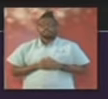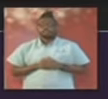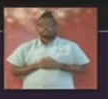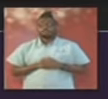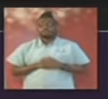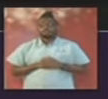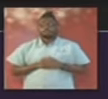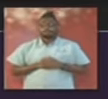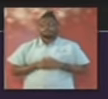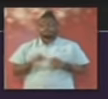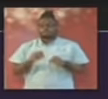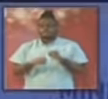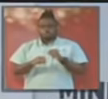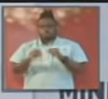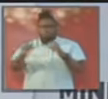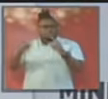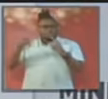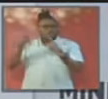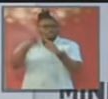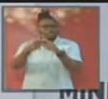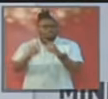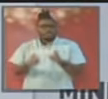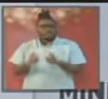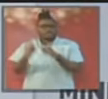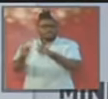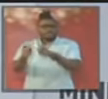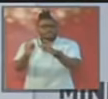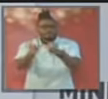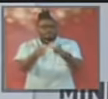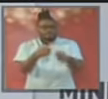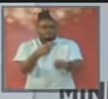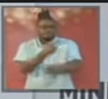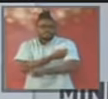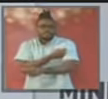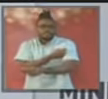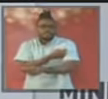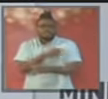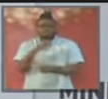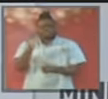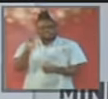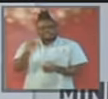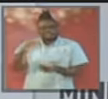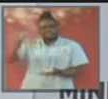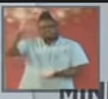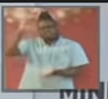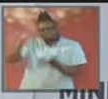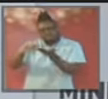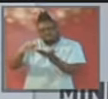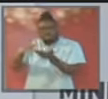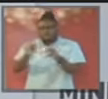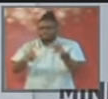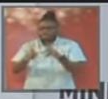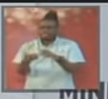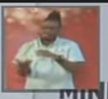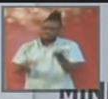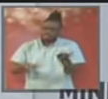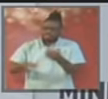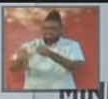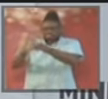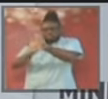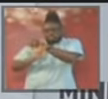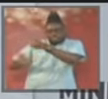goal of giving out the vaccines is to reduce mortality and to protect health systems. And this, of course,